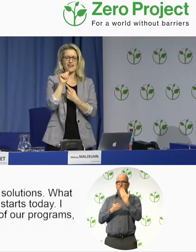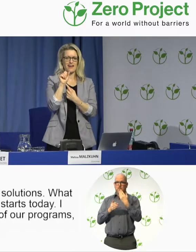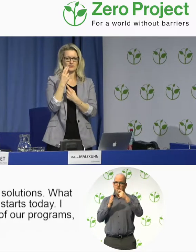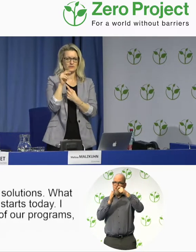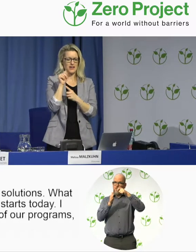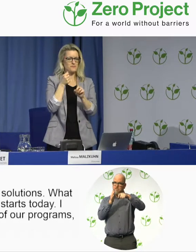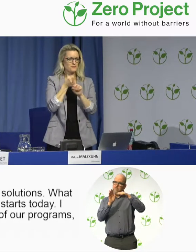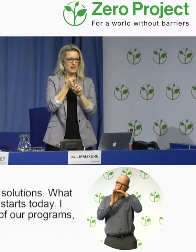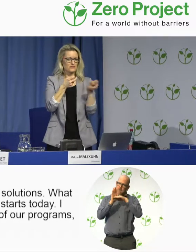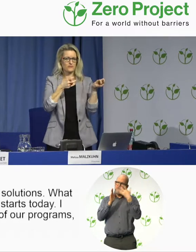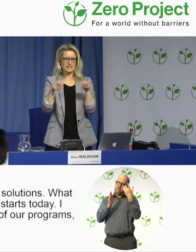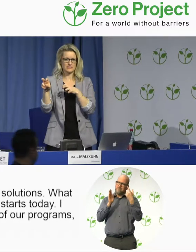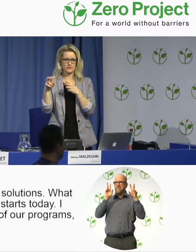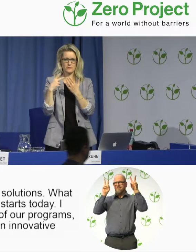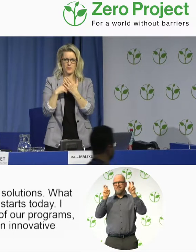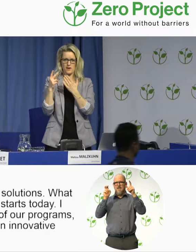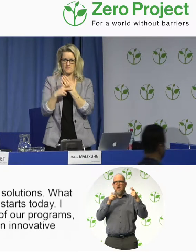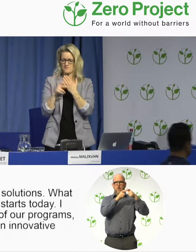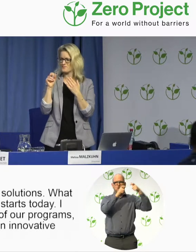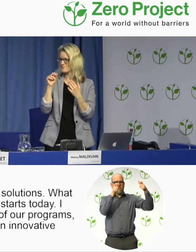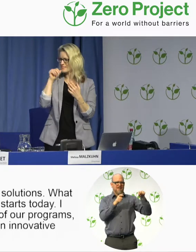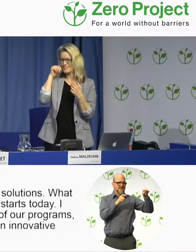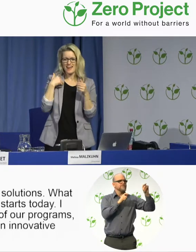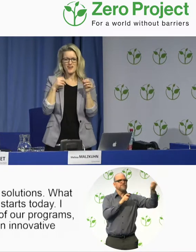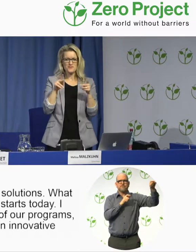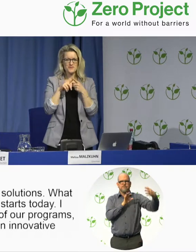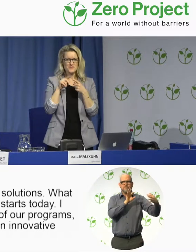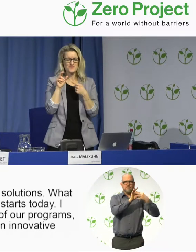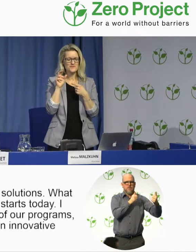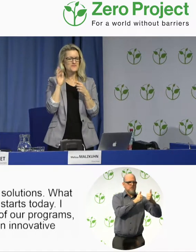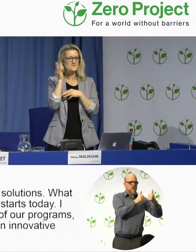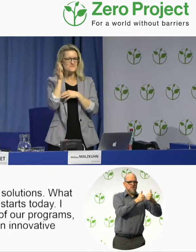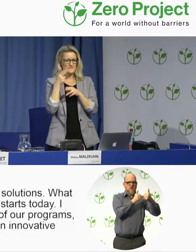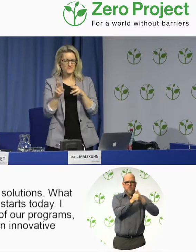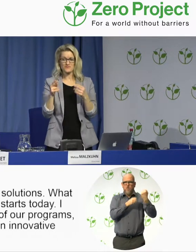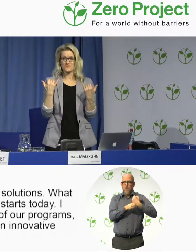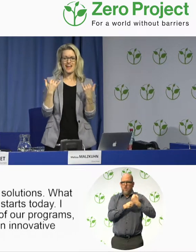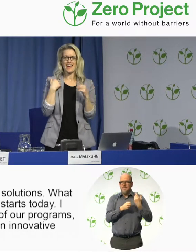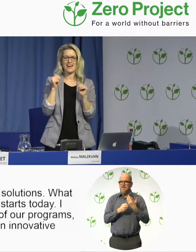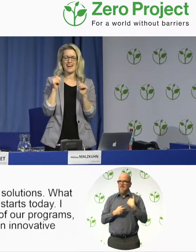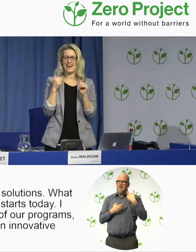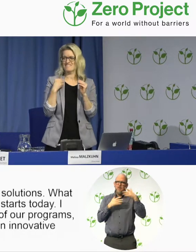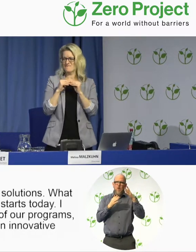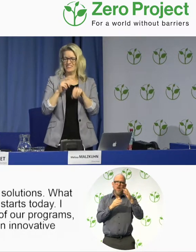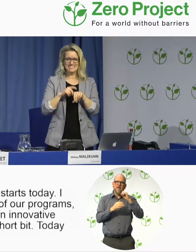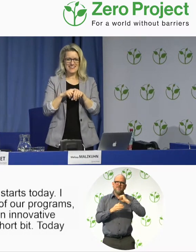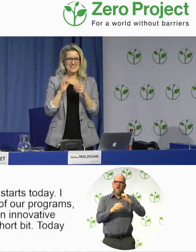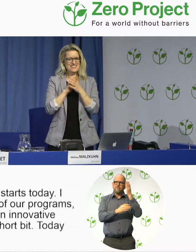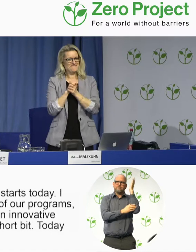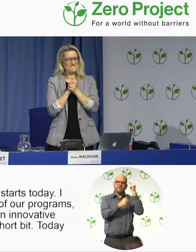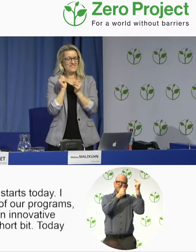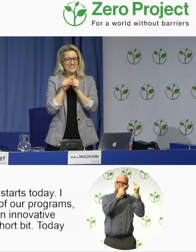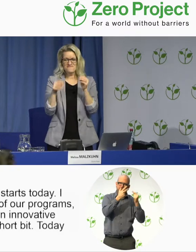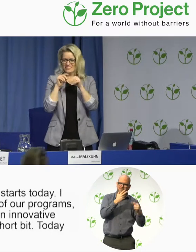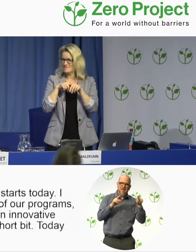programs by the Zero Project for the Ashoka Impact Transfer Program. Yesterday, I had an opportunity to give a very short pitch,